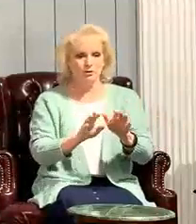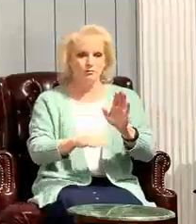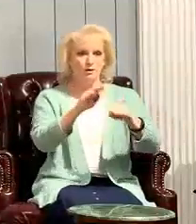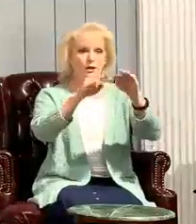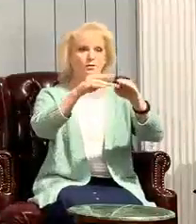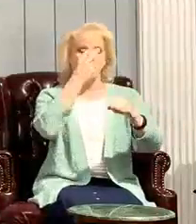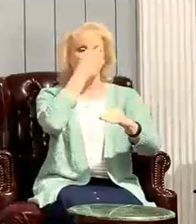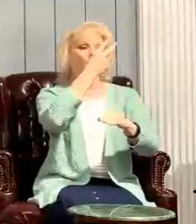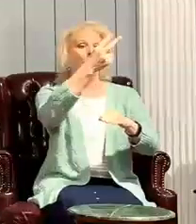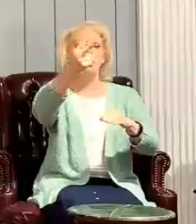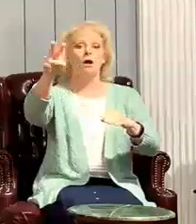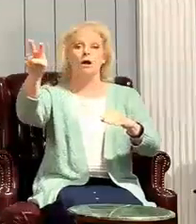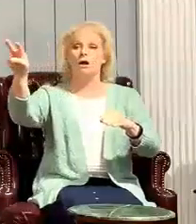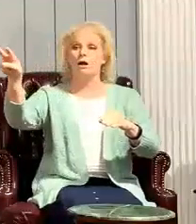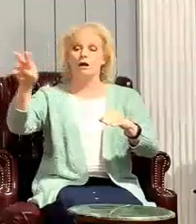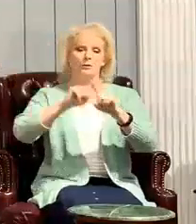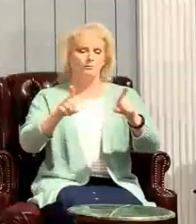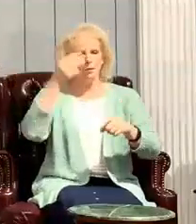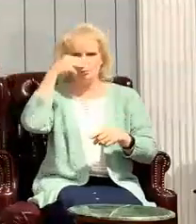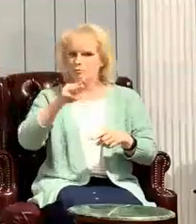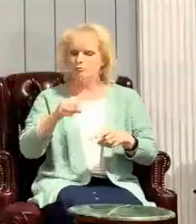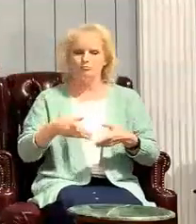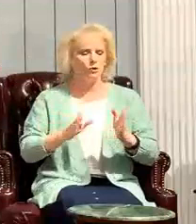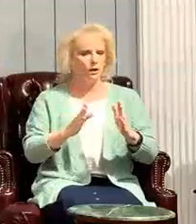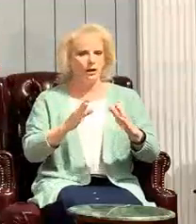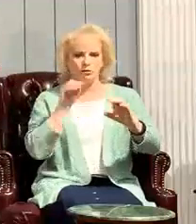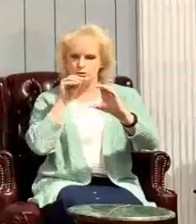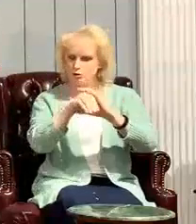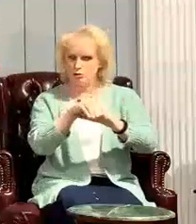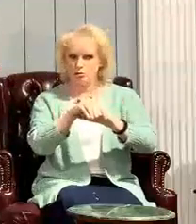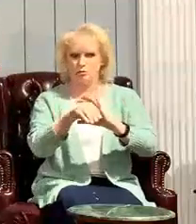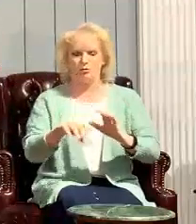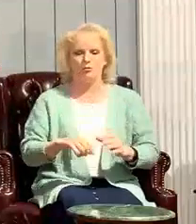promised to the people of Israel, but Moses wasn't allowed to go in.